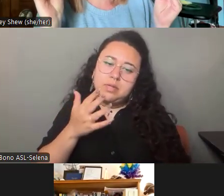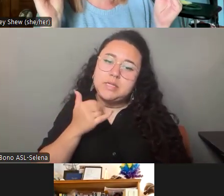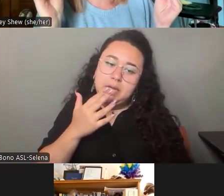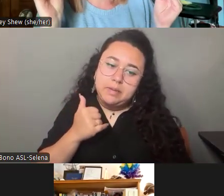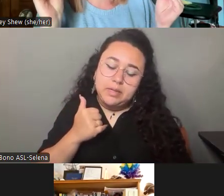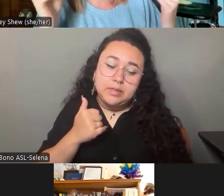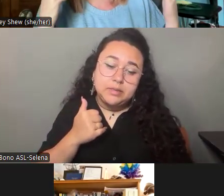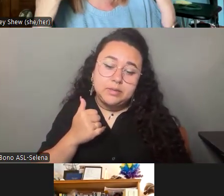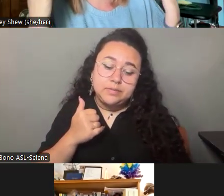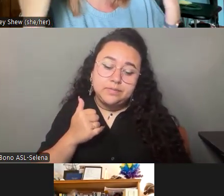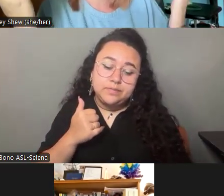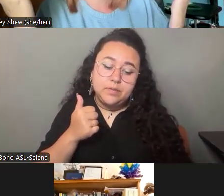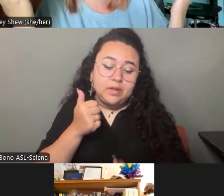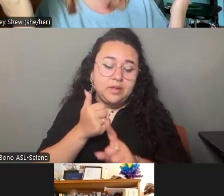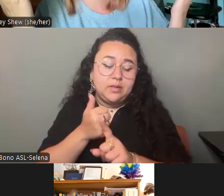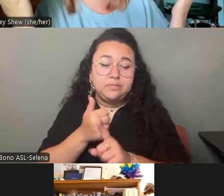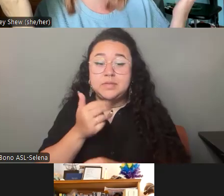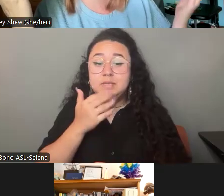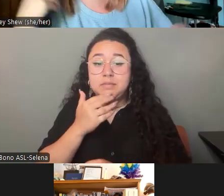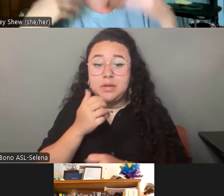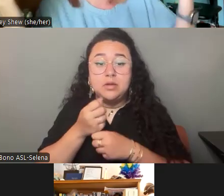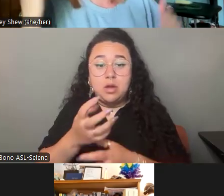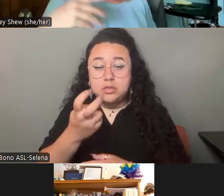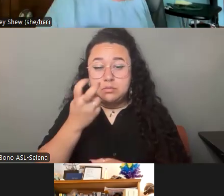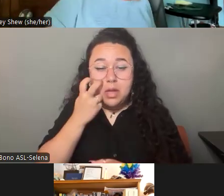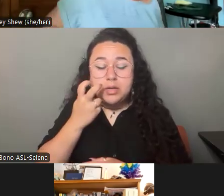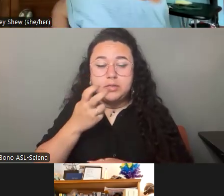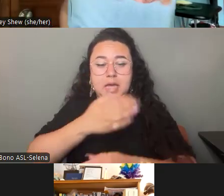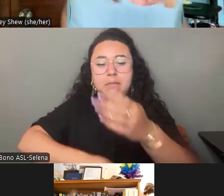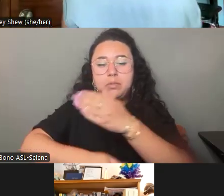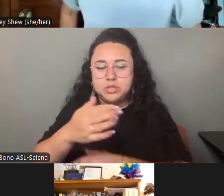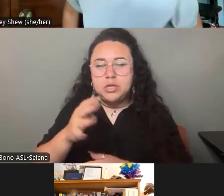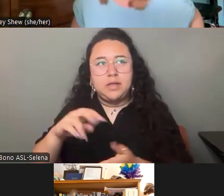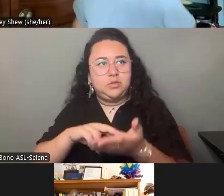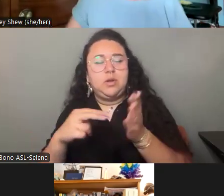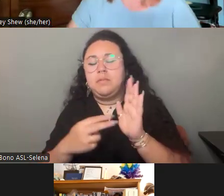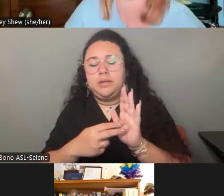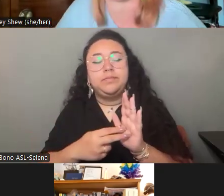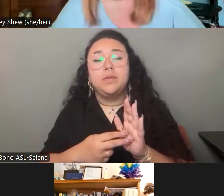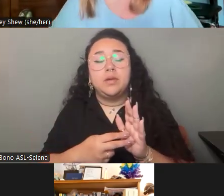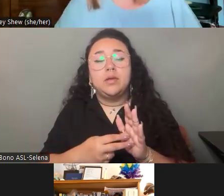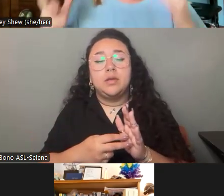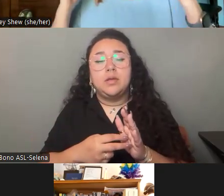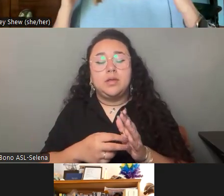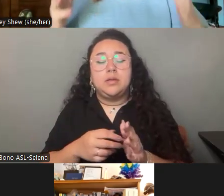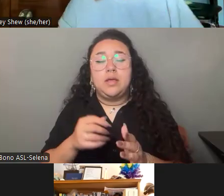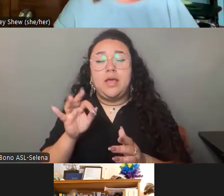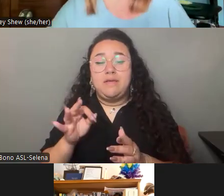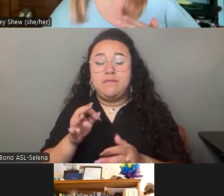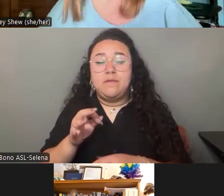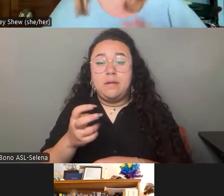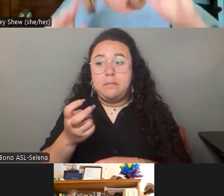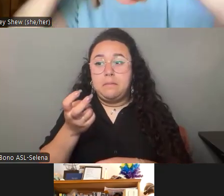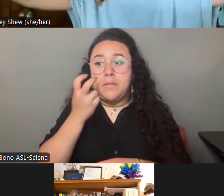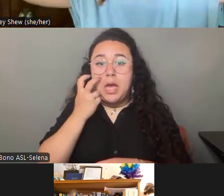who uh, diabetes can cause blindness and amputations. There, that's what I'm saying. So it just showed that they just chose people